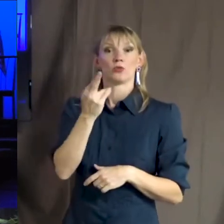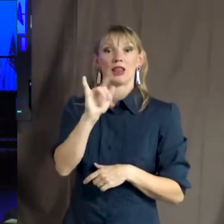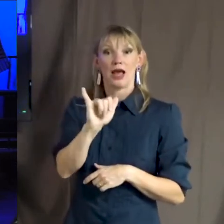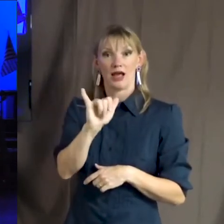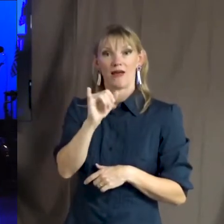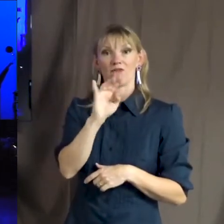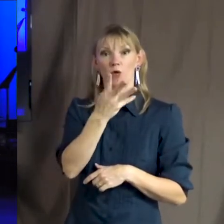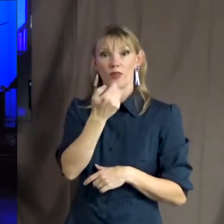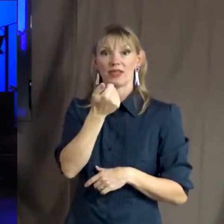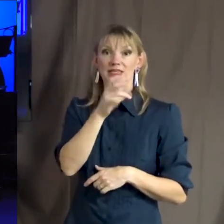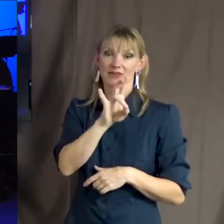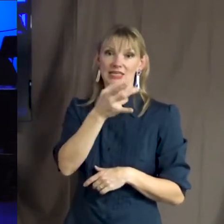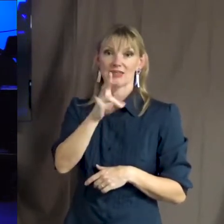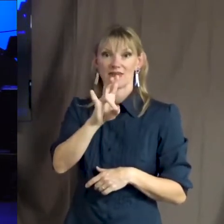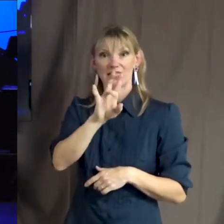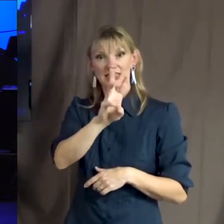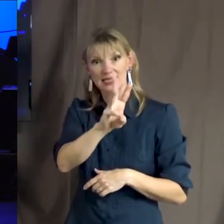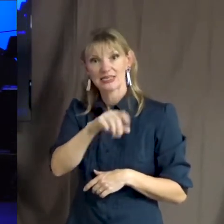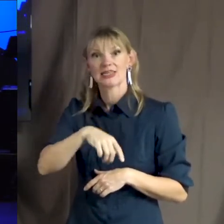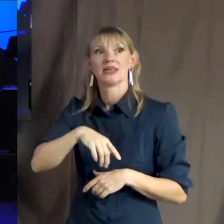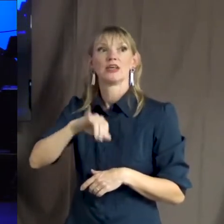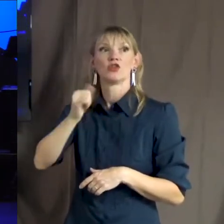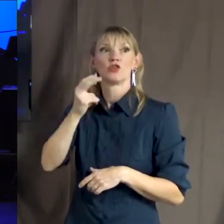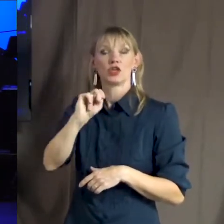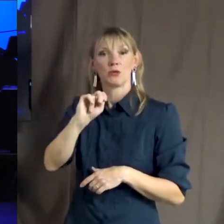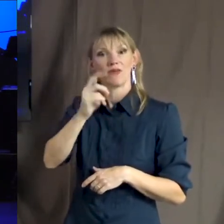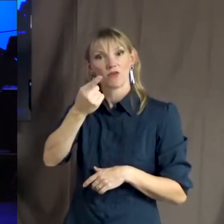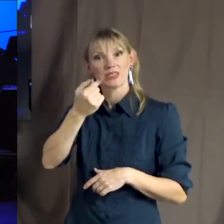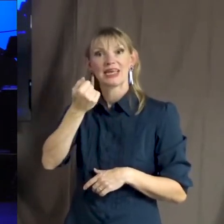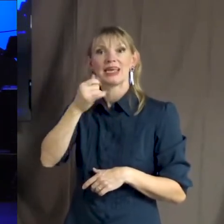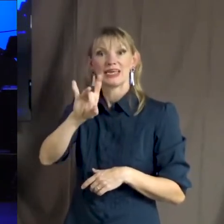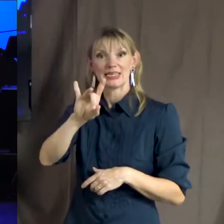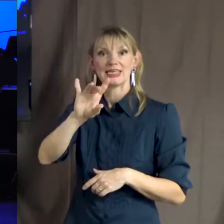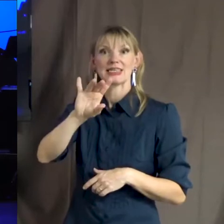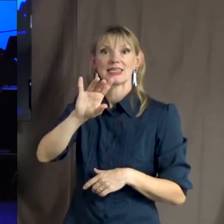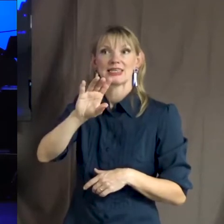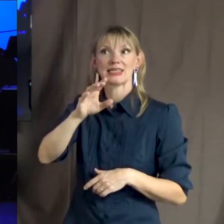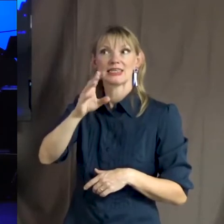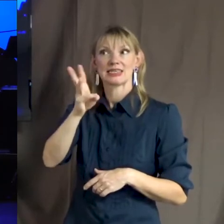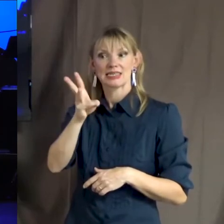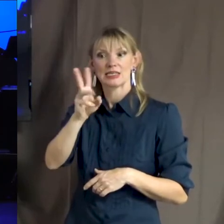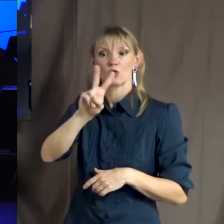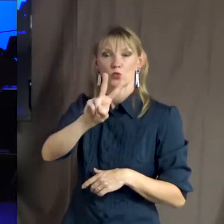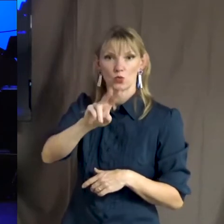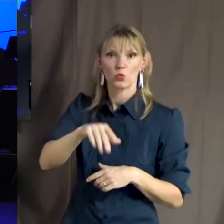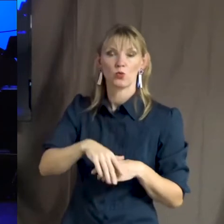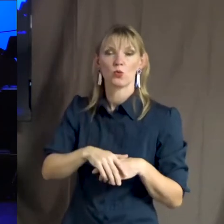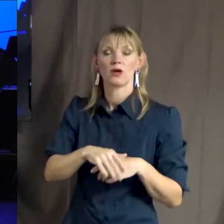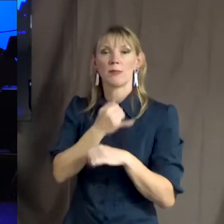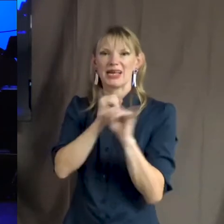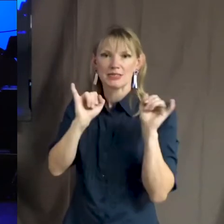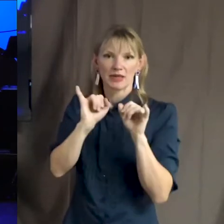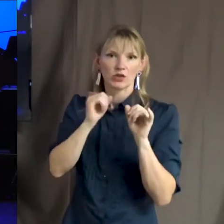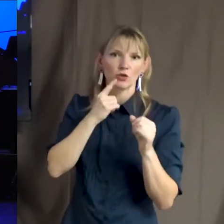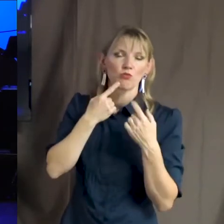1776, January 1st, 1862, Emancipation Proclamation,